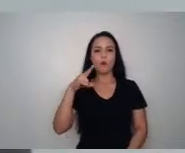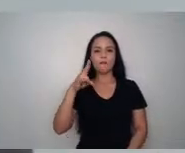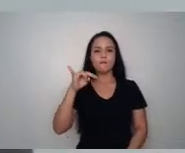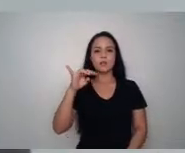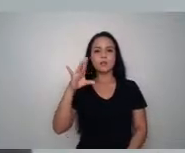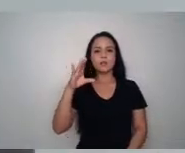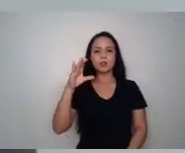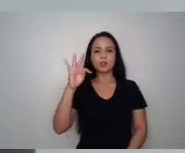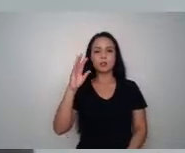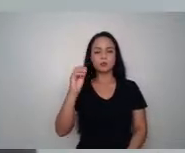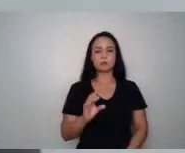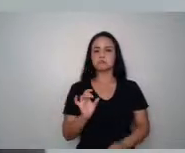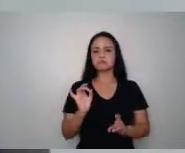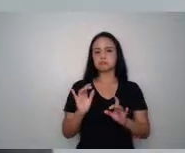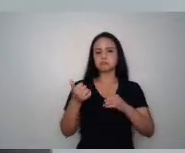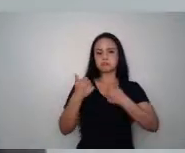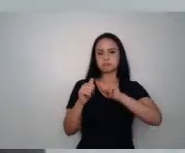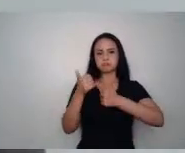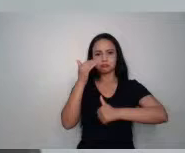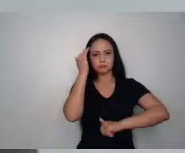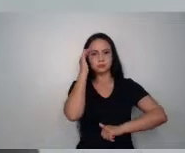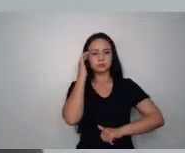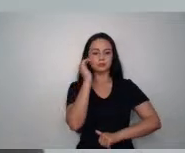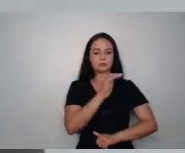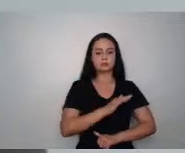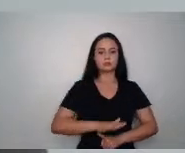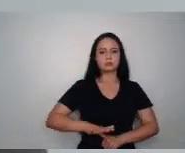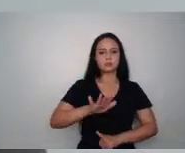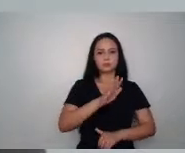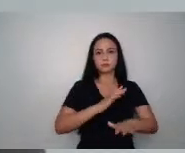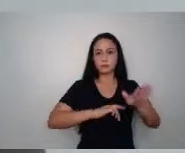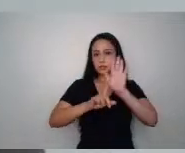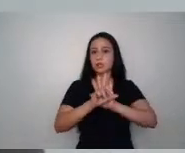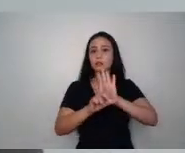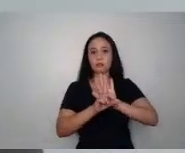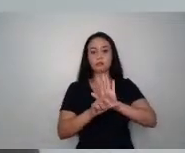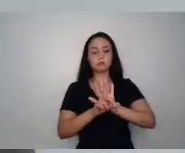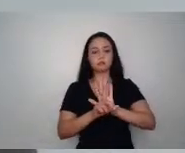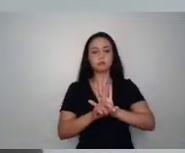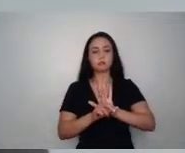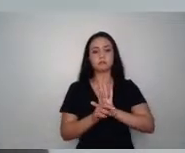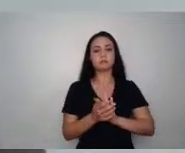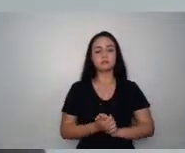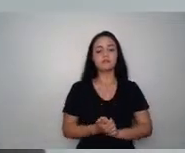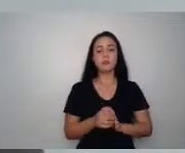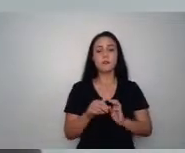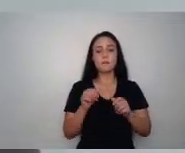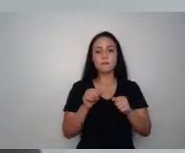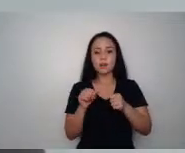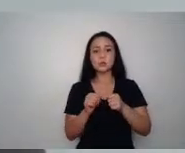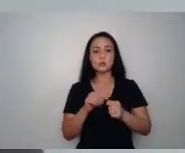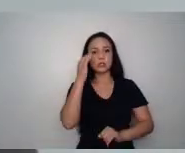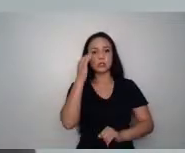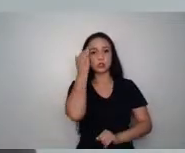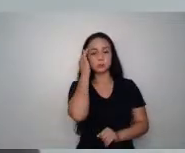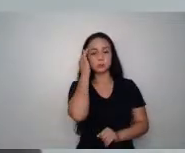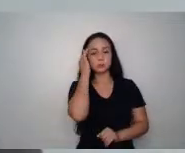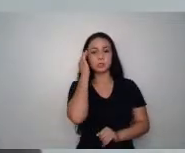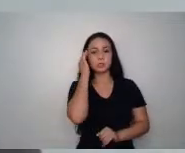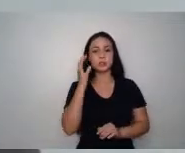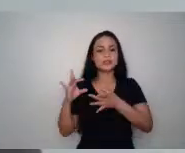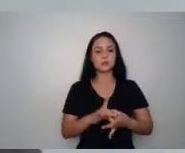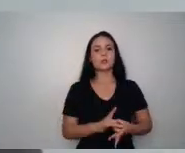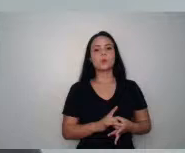not restricted to an interpretation or a literal analysis of the law. It has